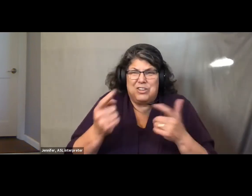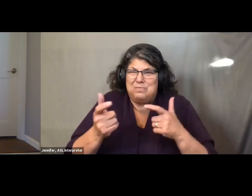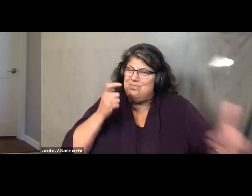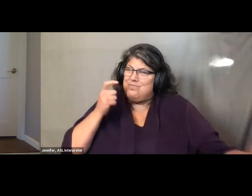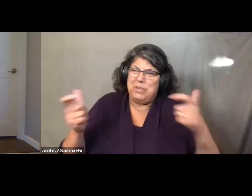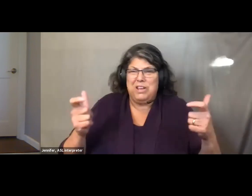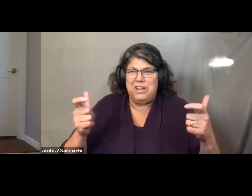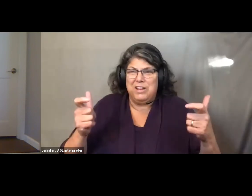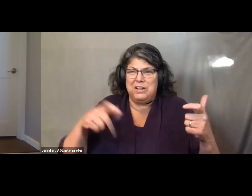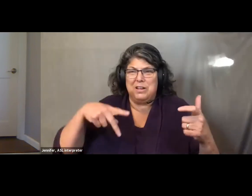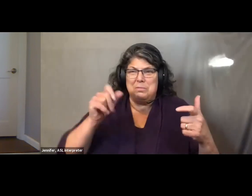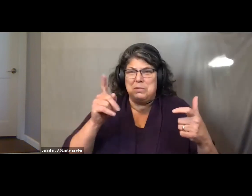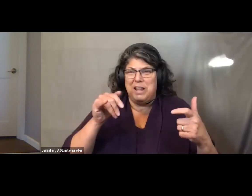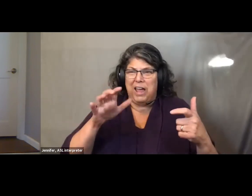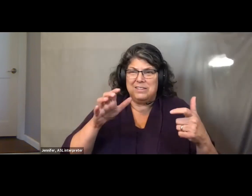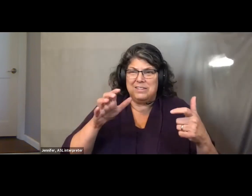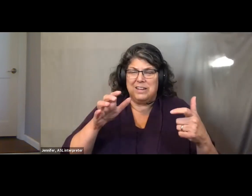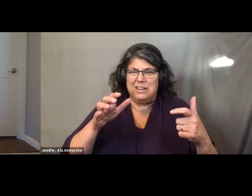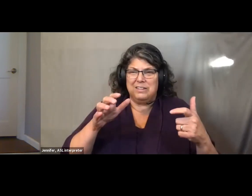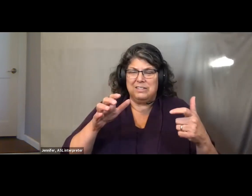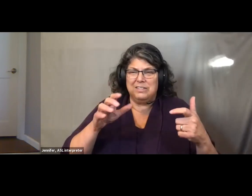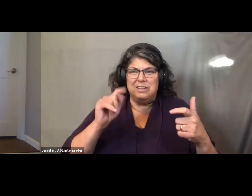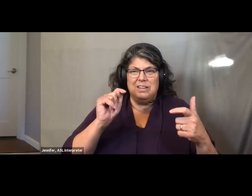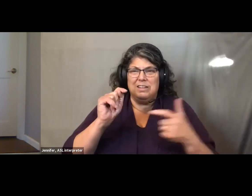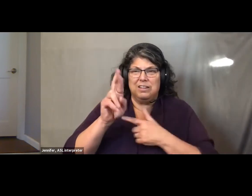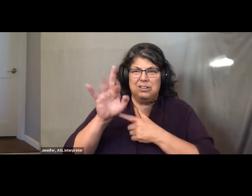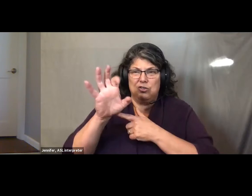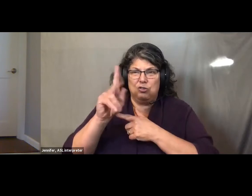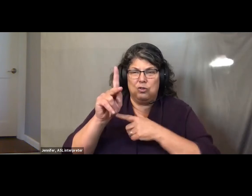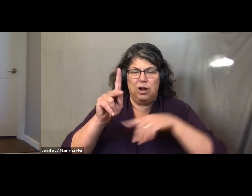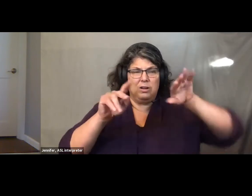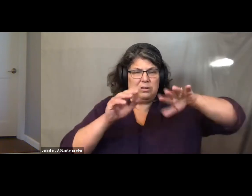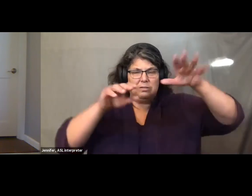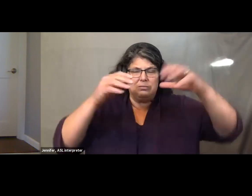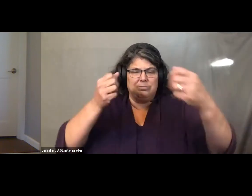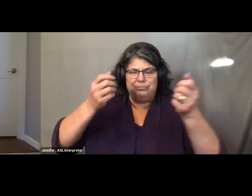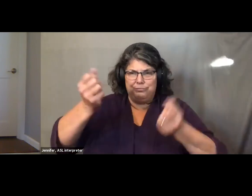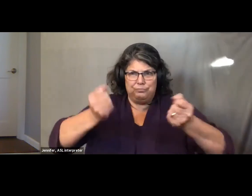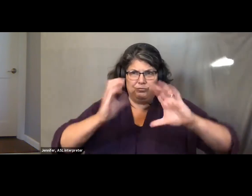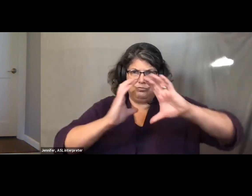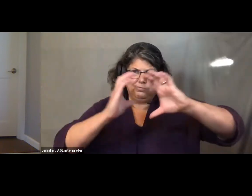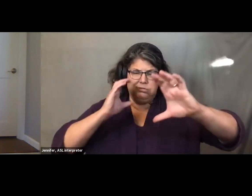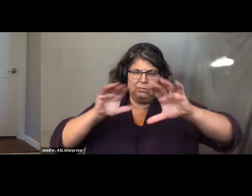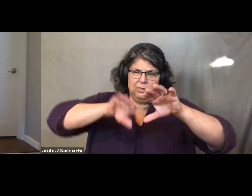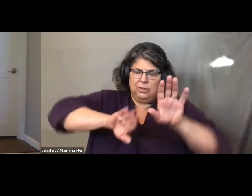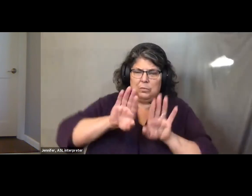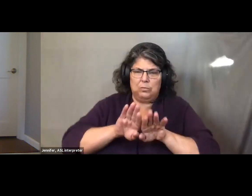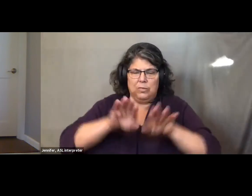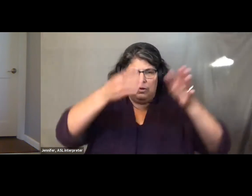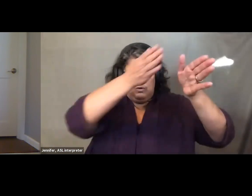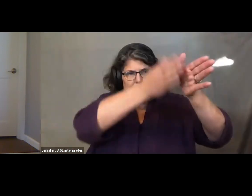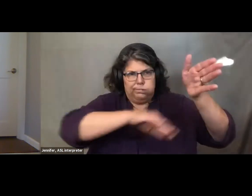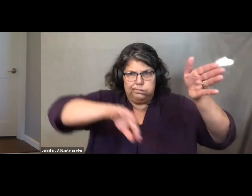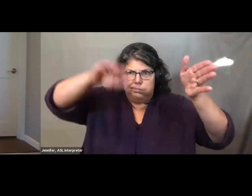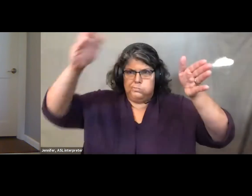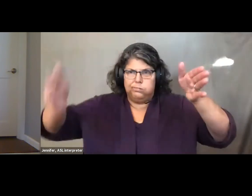and run it out either side, across the top of the truck